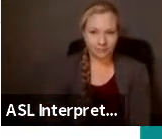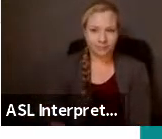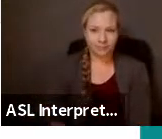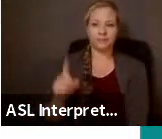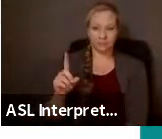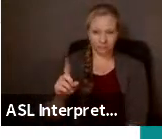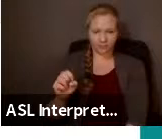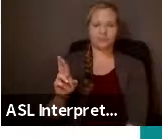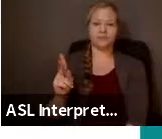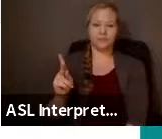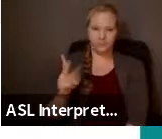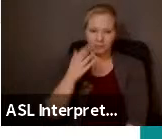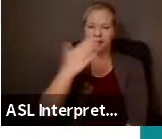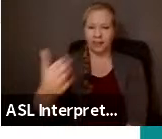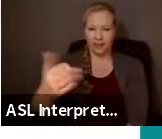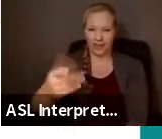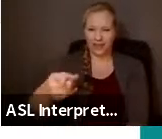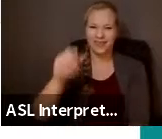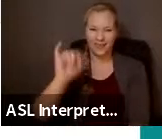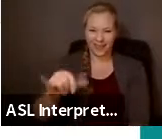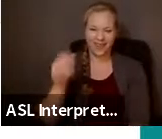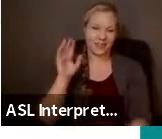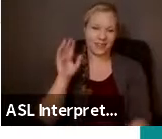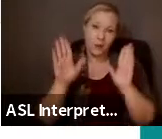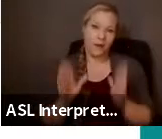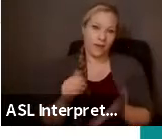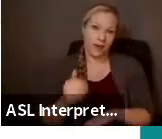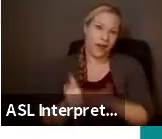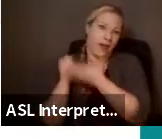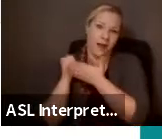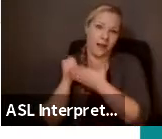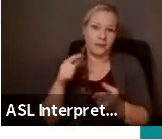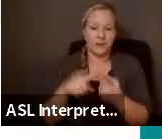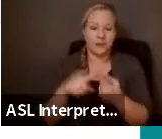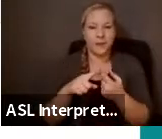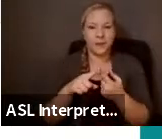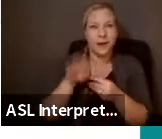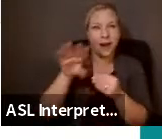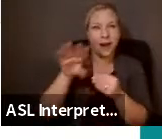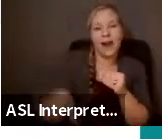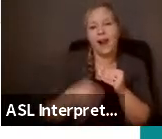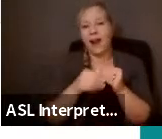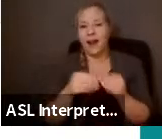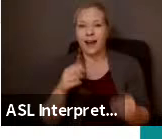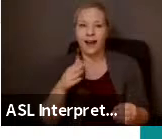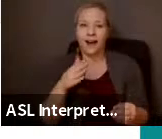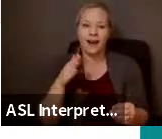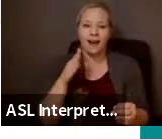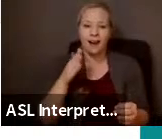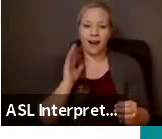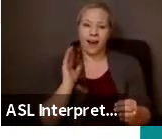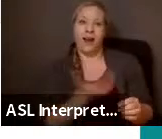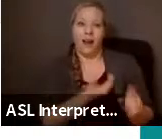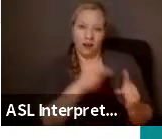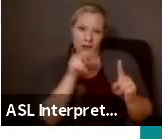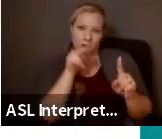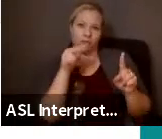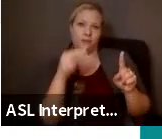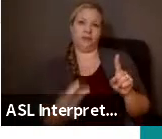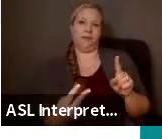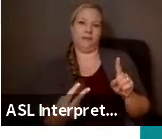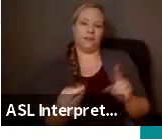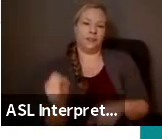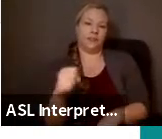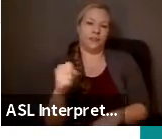a helpful way to kind of frame the presentation as well, Mark. So I'll kind of offer some, I think, some pros